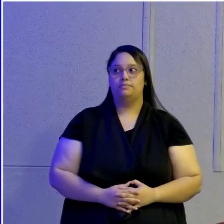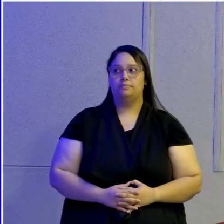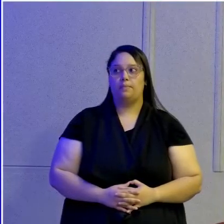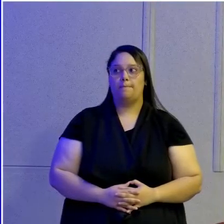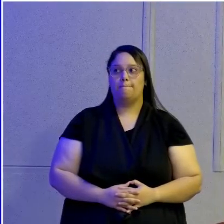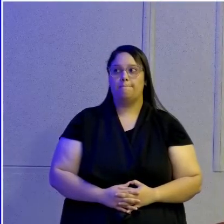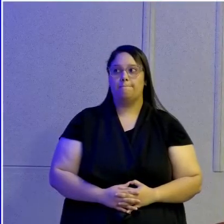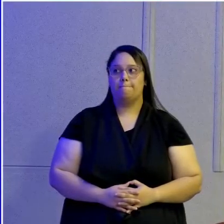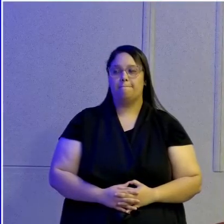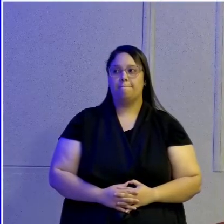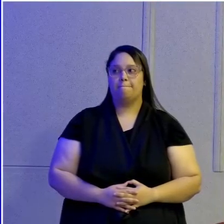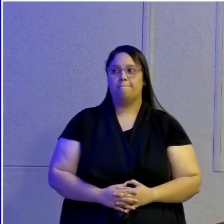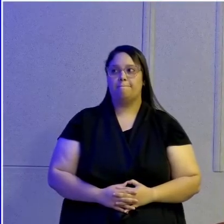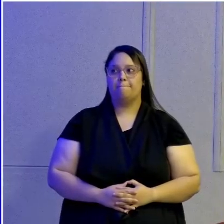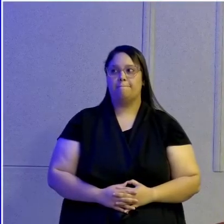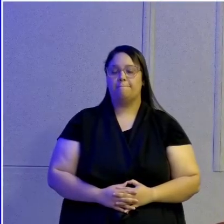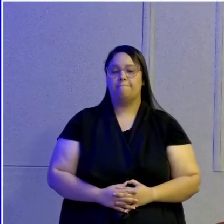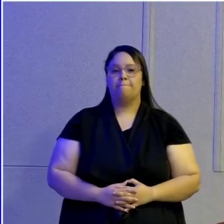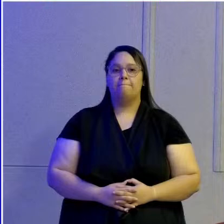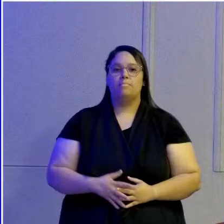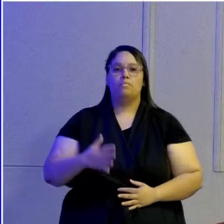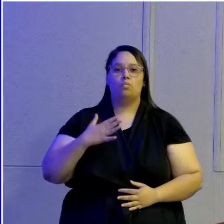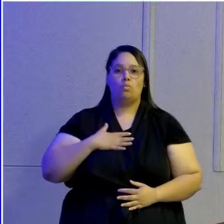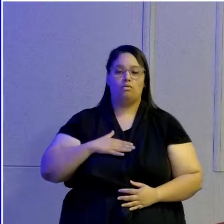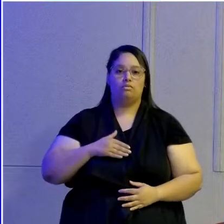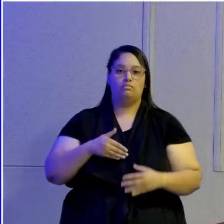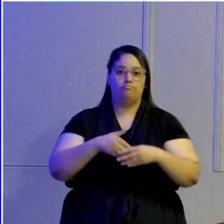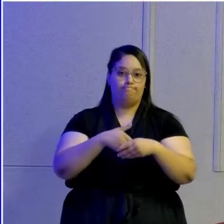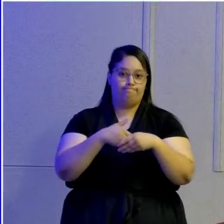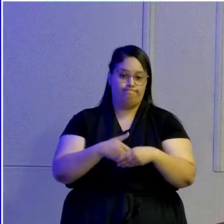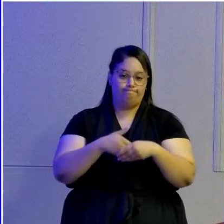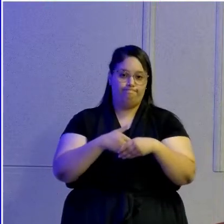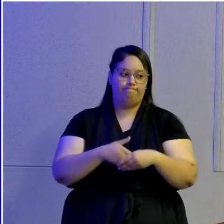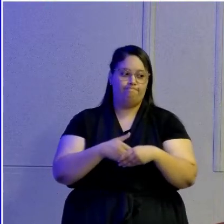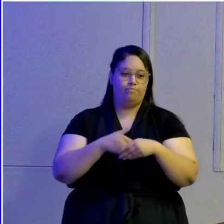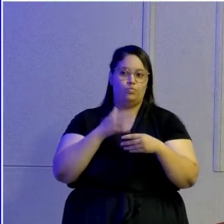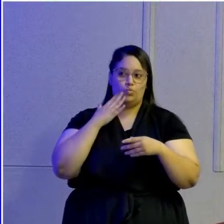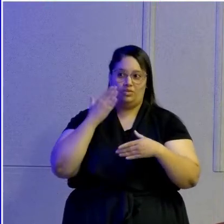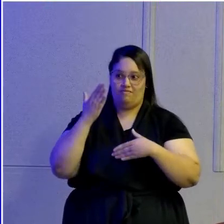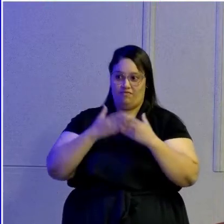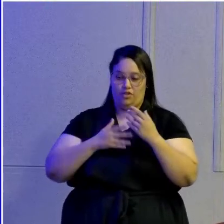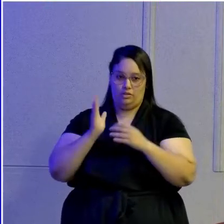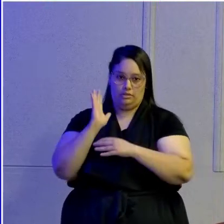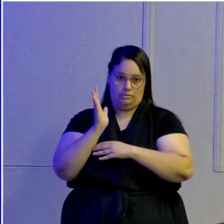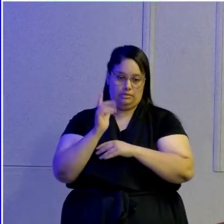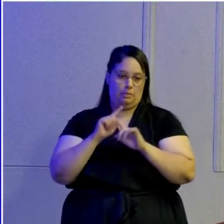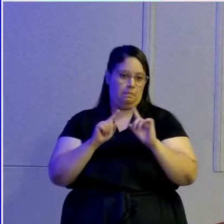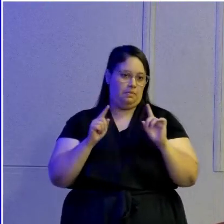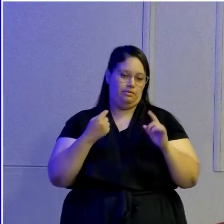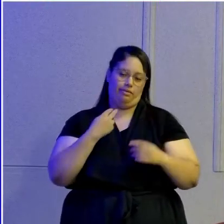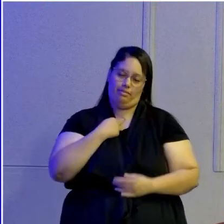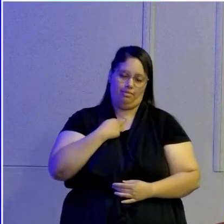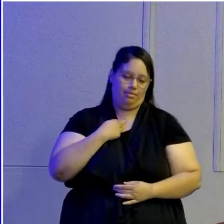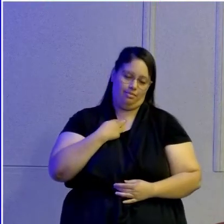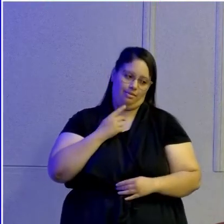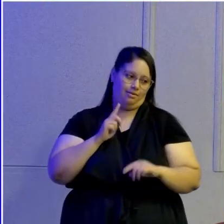I wanted to also to shake hands. I like to shake hands when people are done speaking, but unfortunately it could not be. I could not do